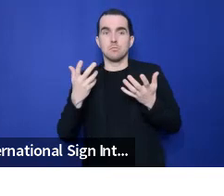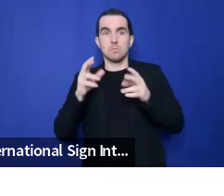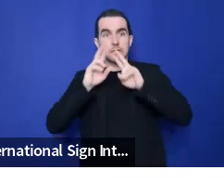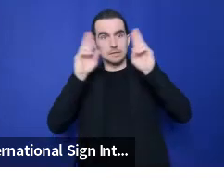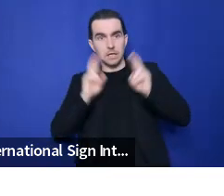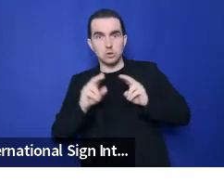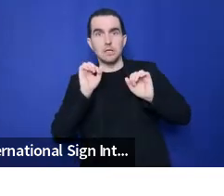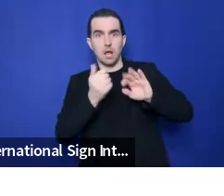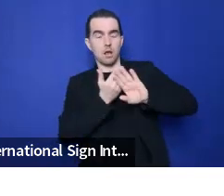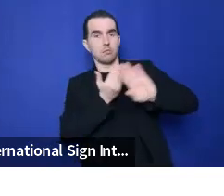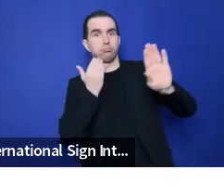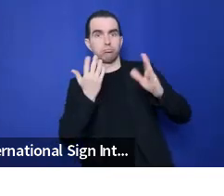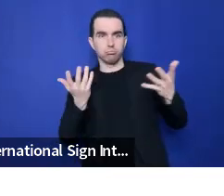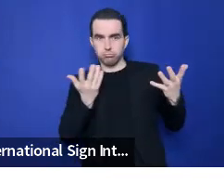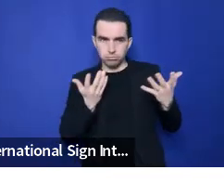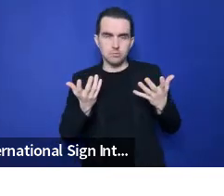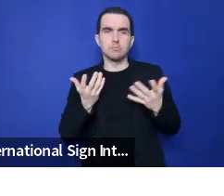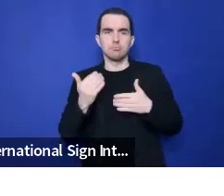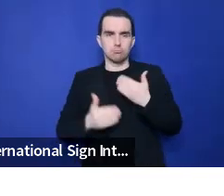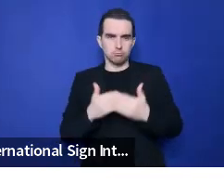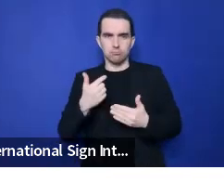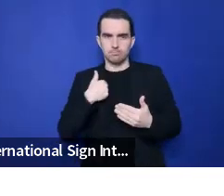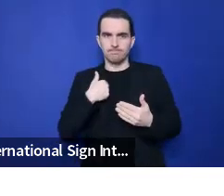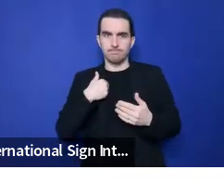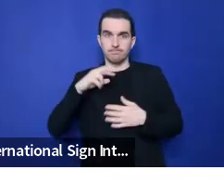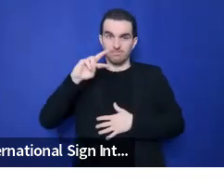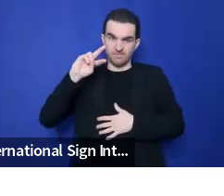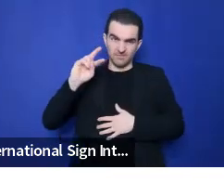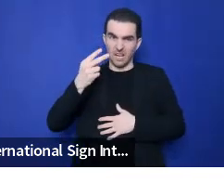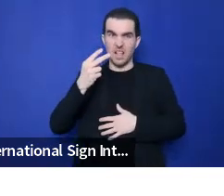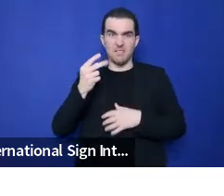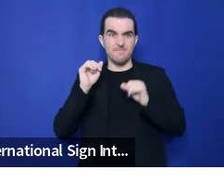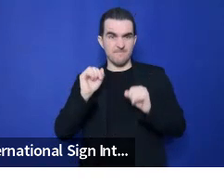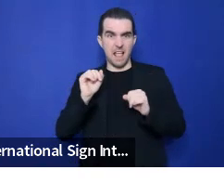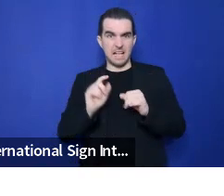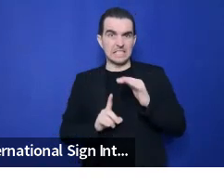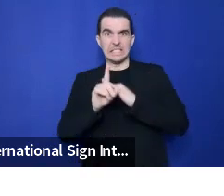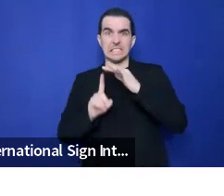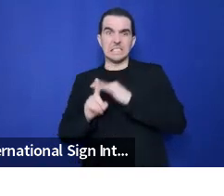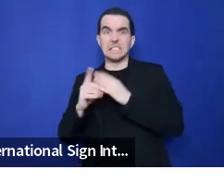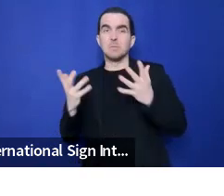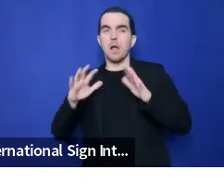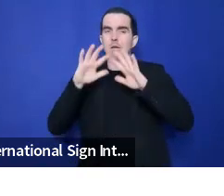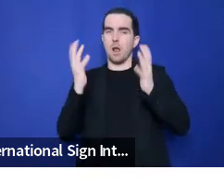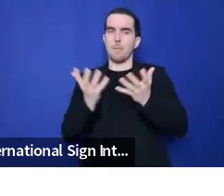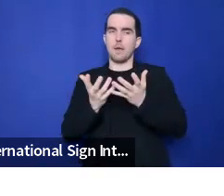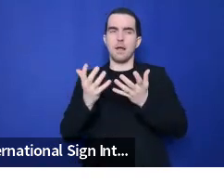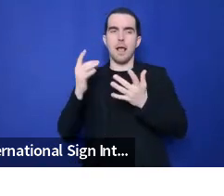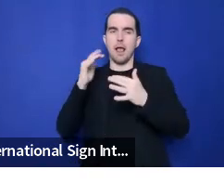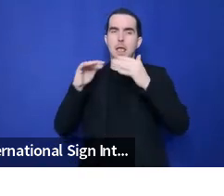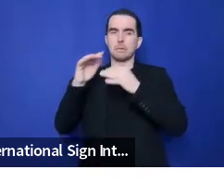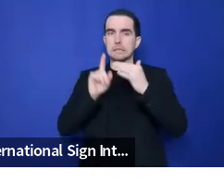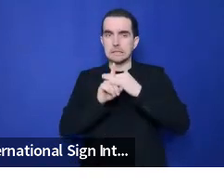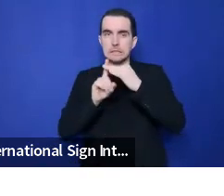of climate change-induced hazards. In terms of some key social indicators, it has a population of